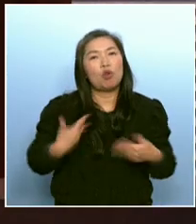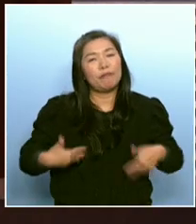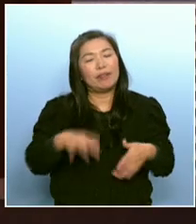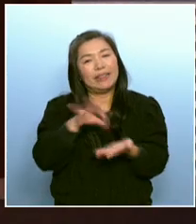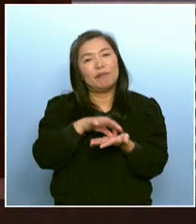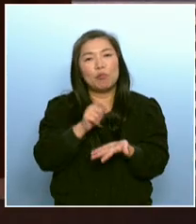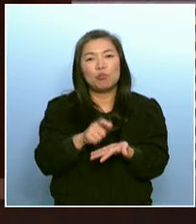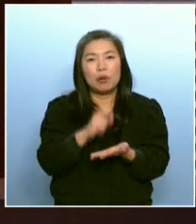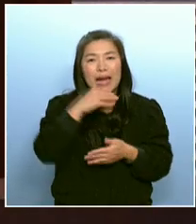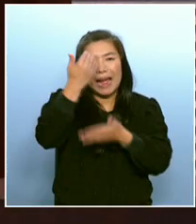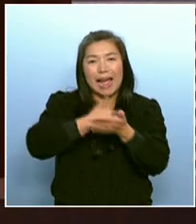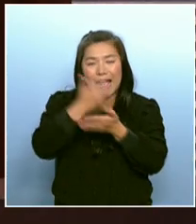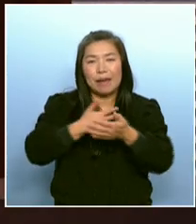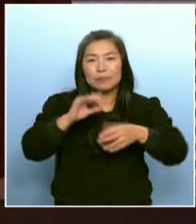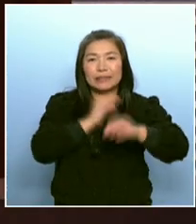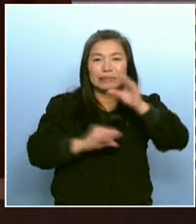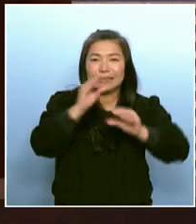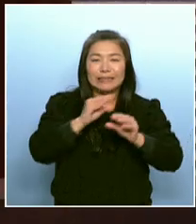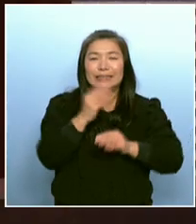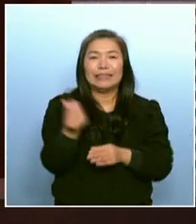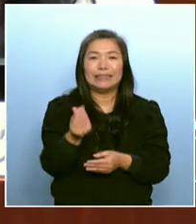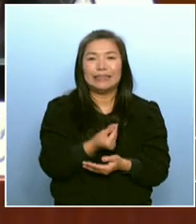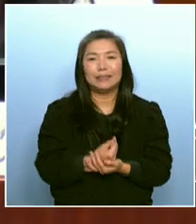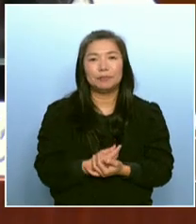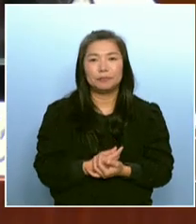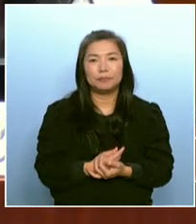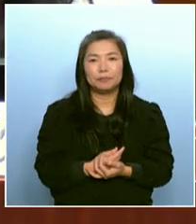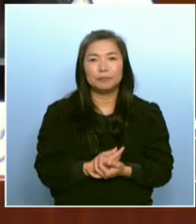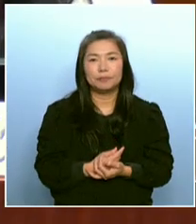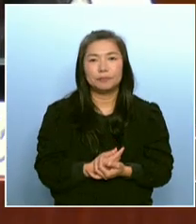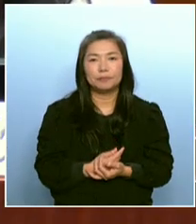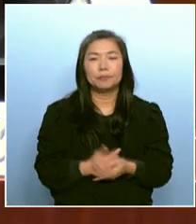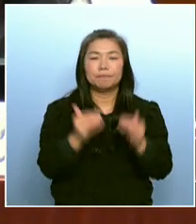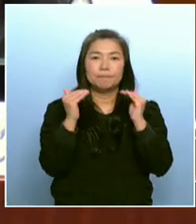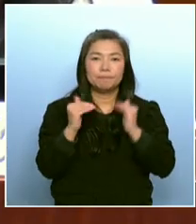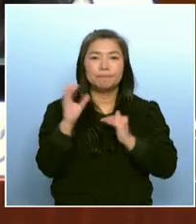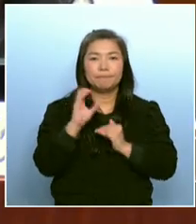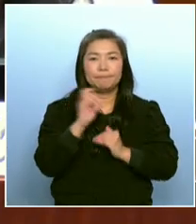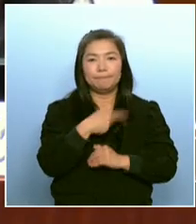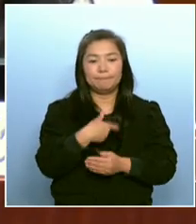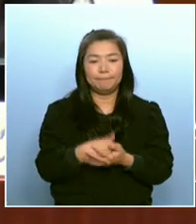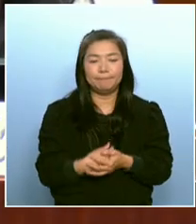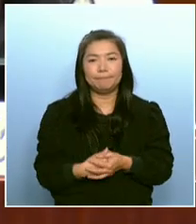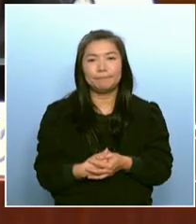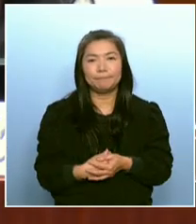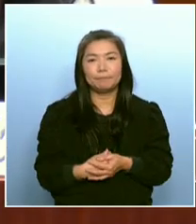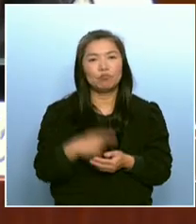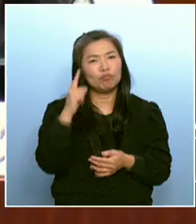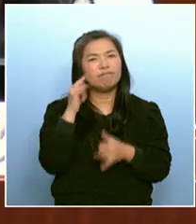send their family members to these facilities, and this can also help us reduce construction costs. Next,